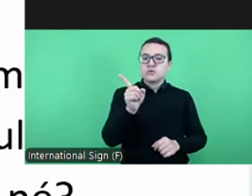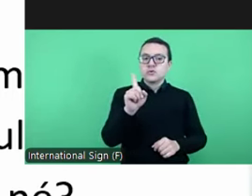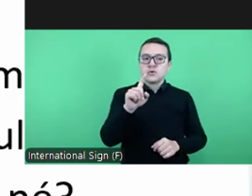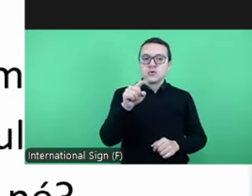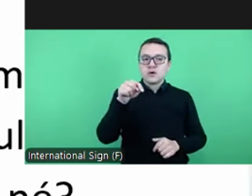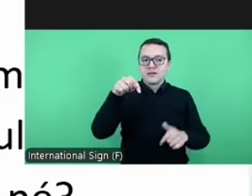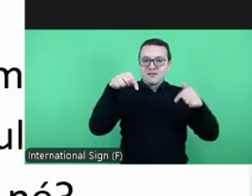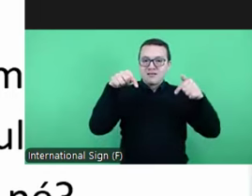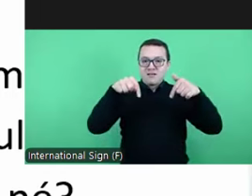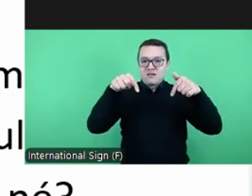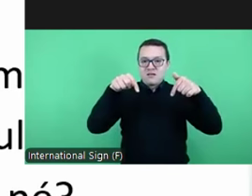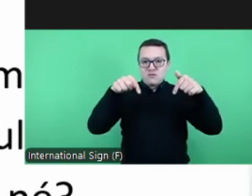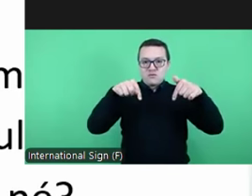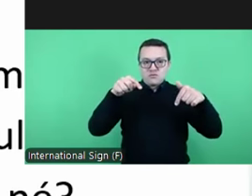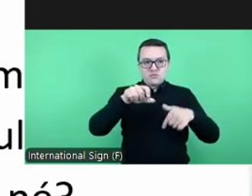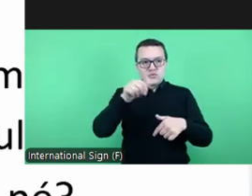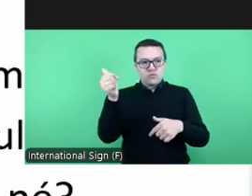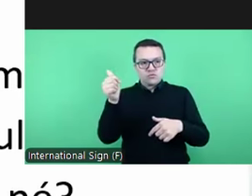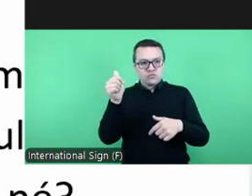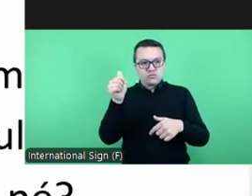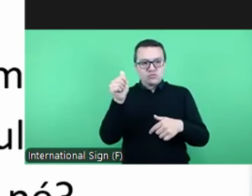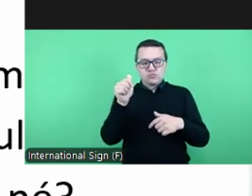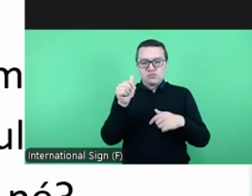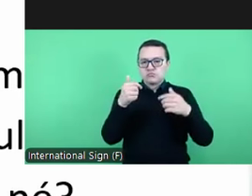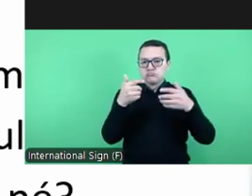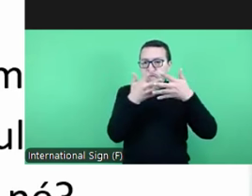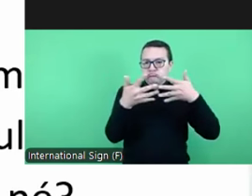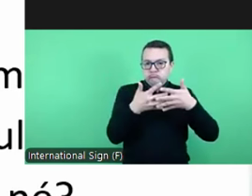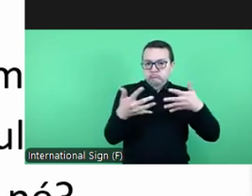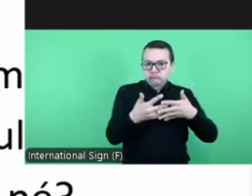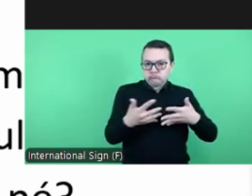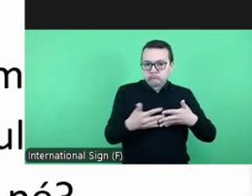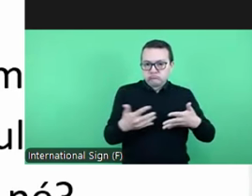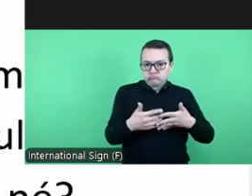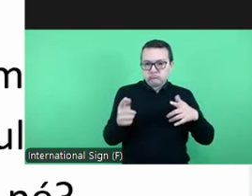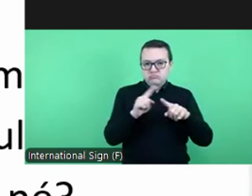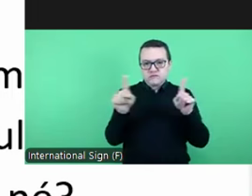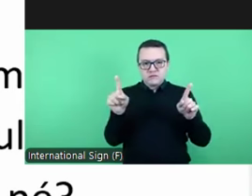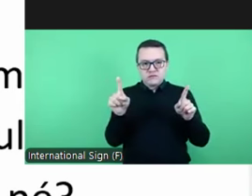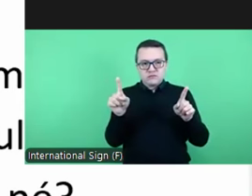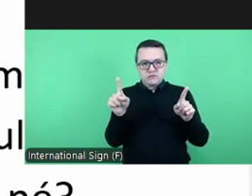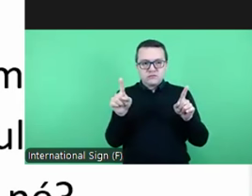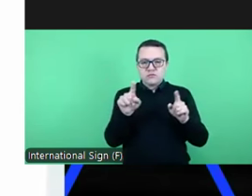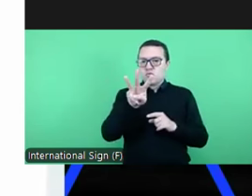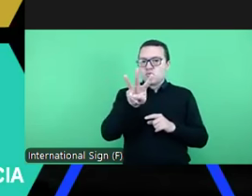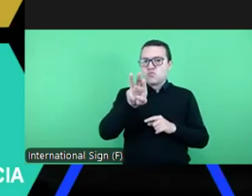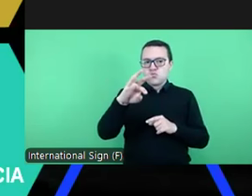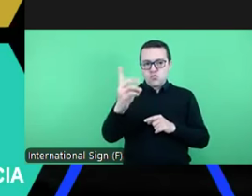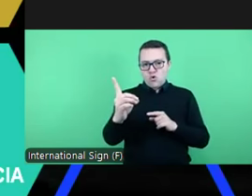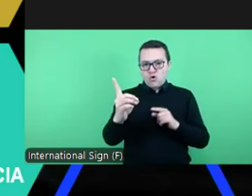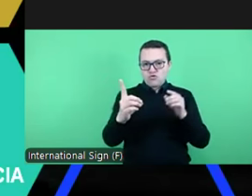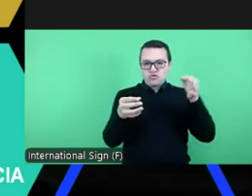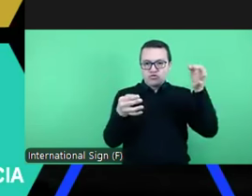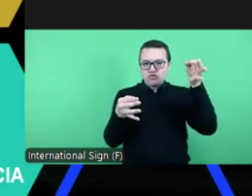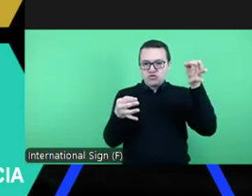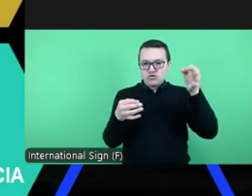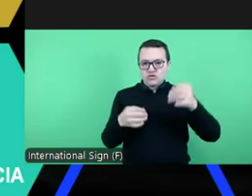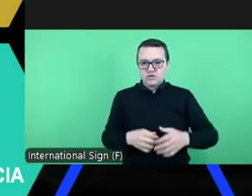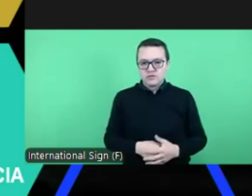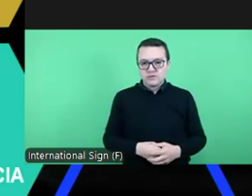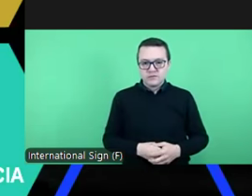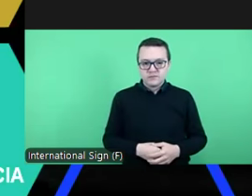ahora pasó a las notas. I'm Hay un so Word. sorry. Voy a archivo We en can Word. only see your